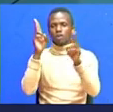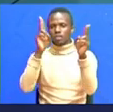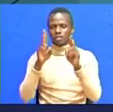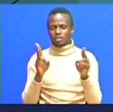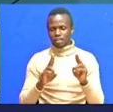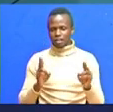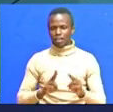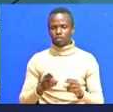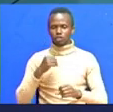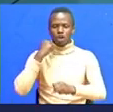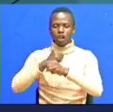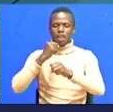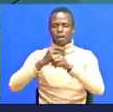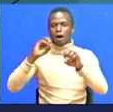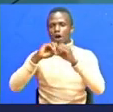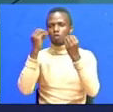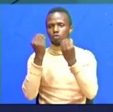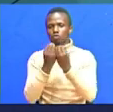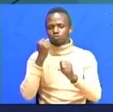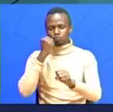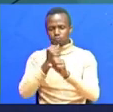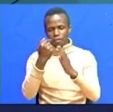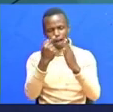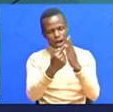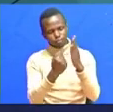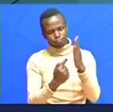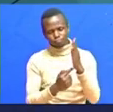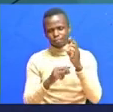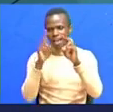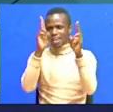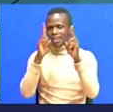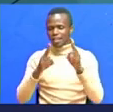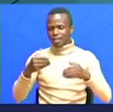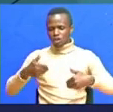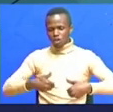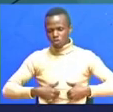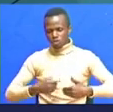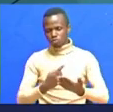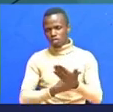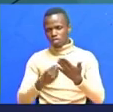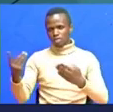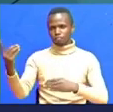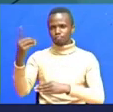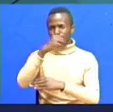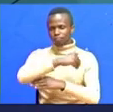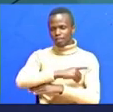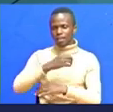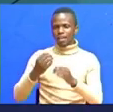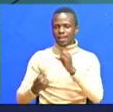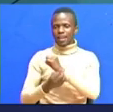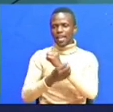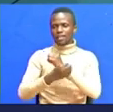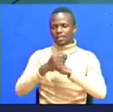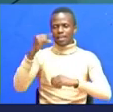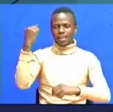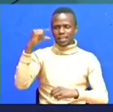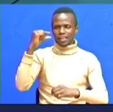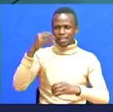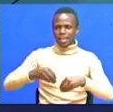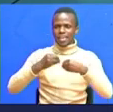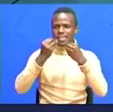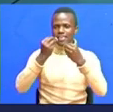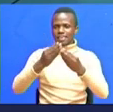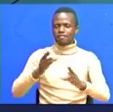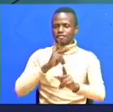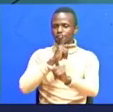Labour Organization that is being highlighted on International Youth Day. Green jobs are described as jobs that contribute to